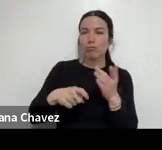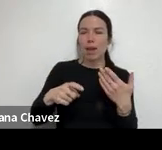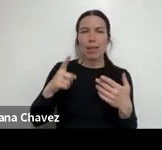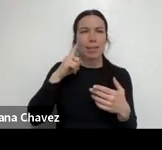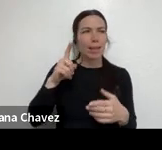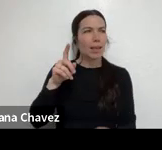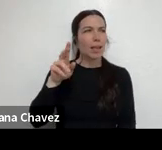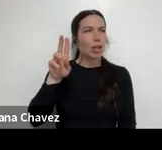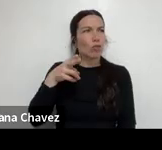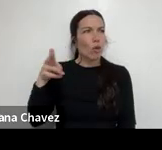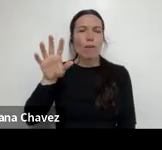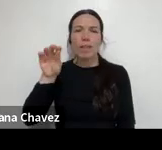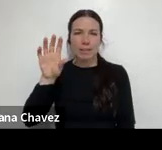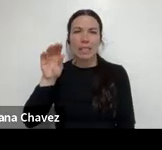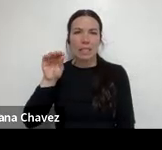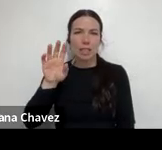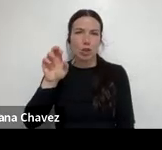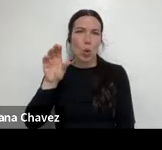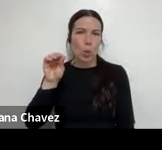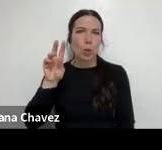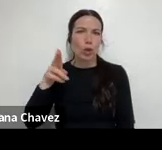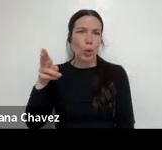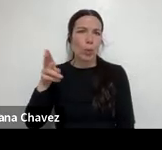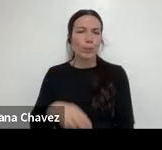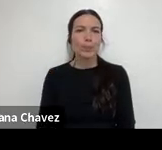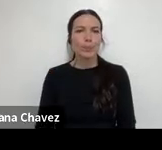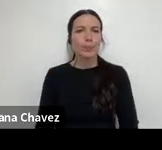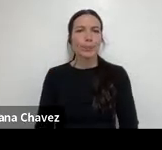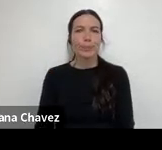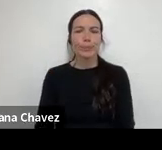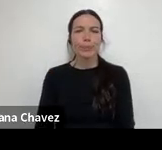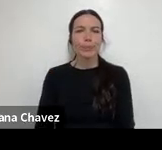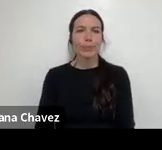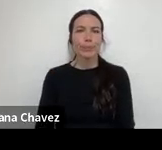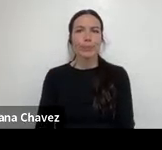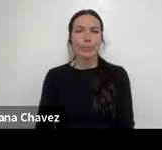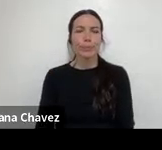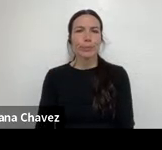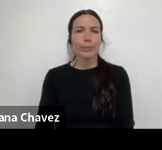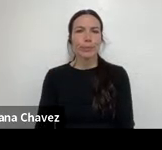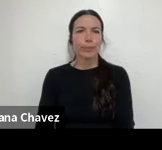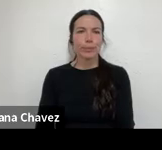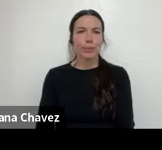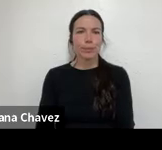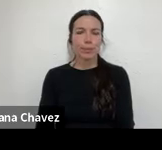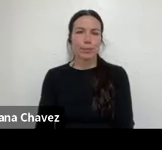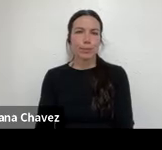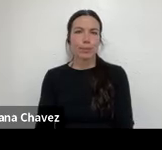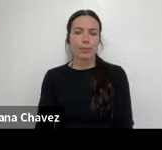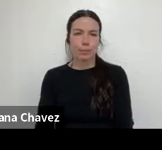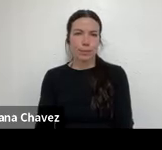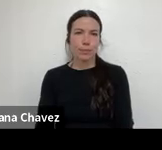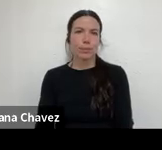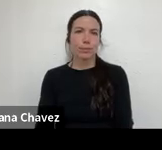And as a requirement, we actually think that we require a